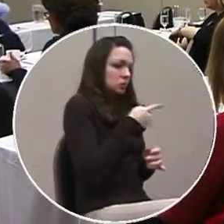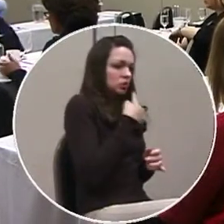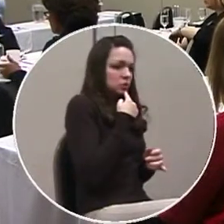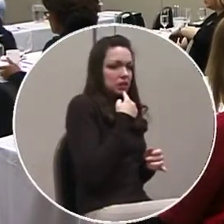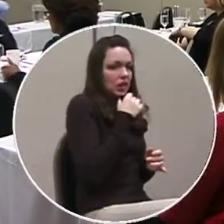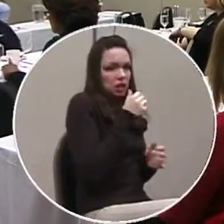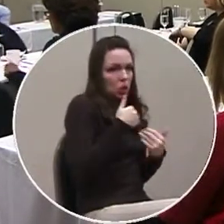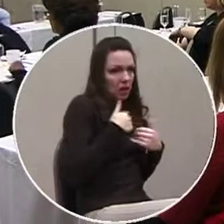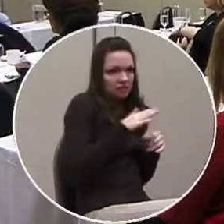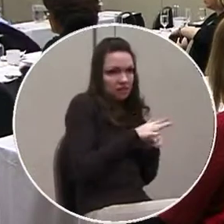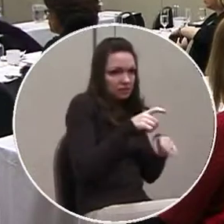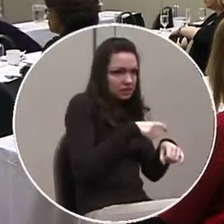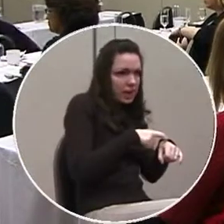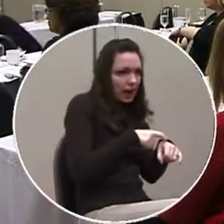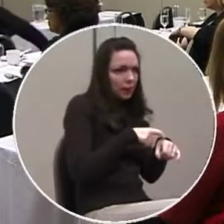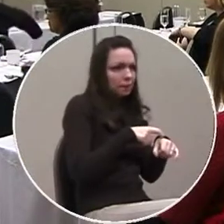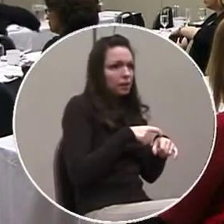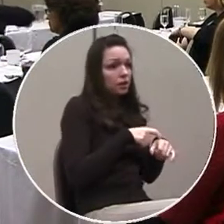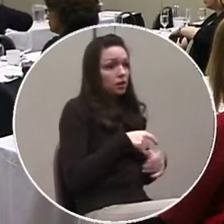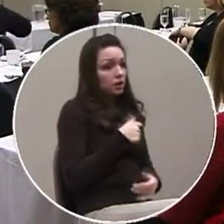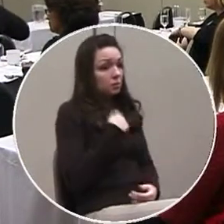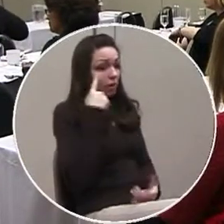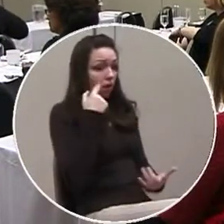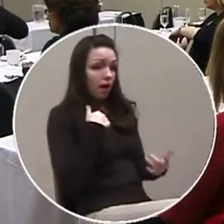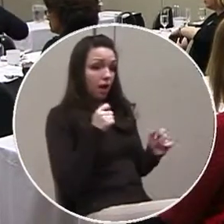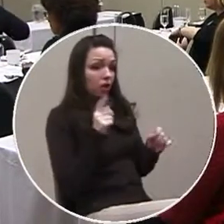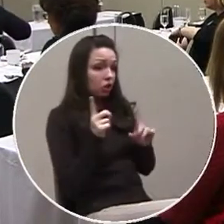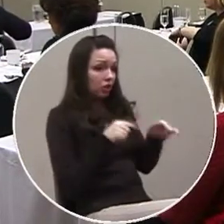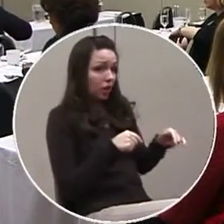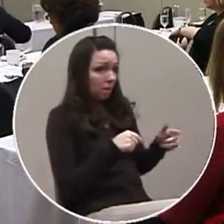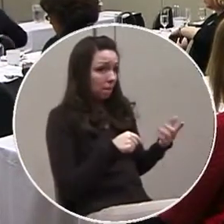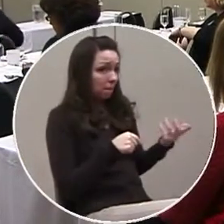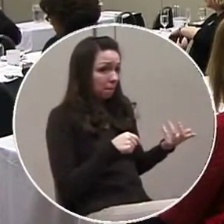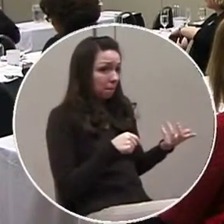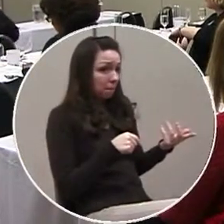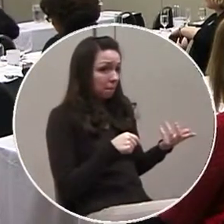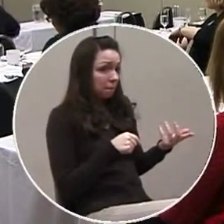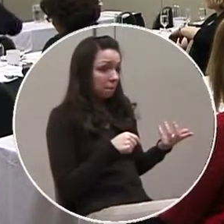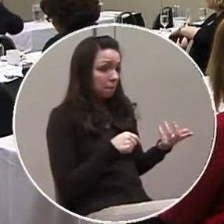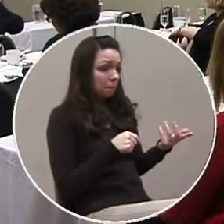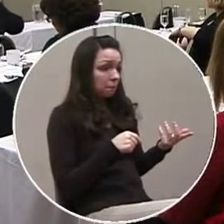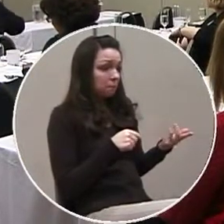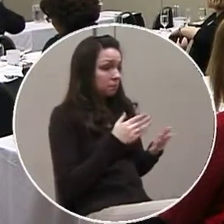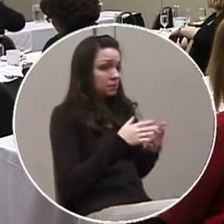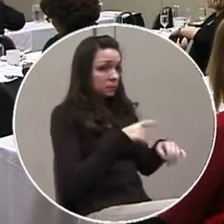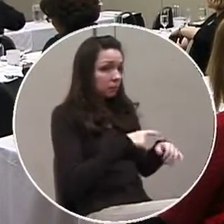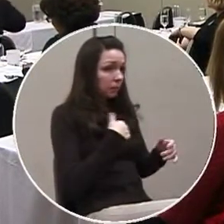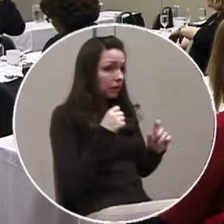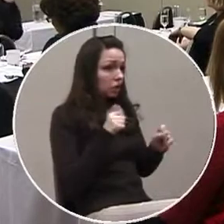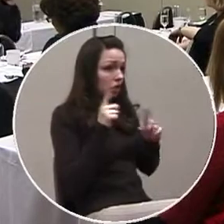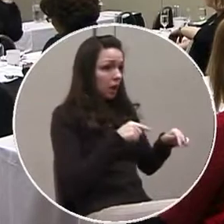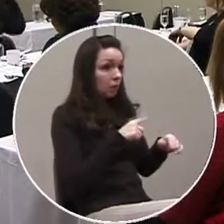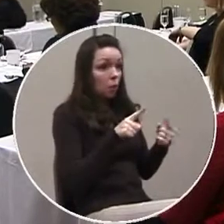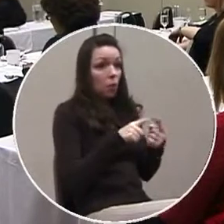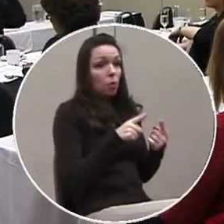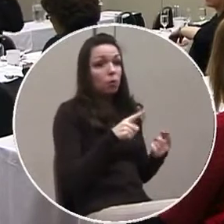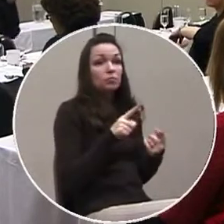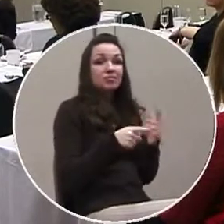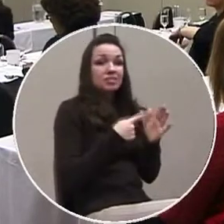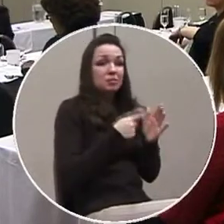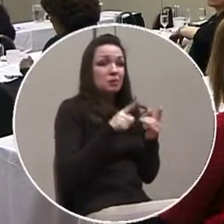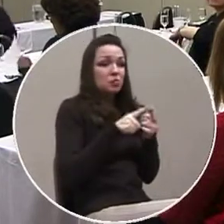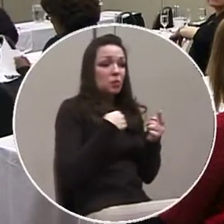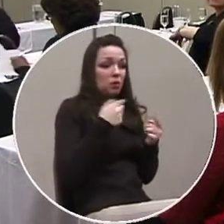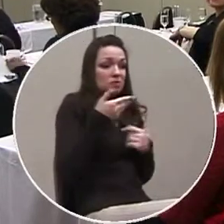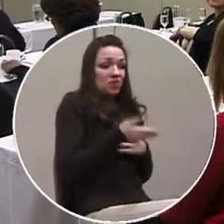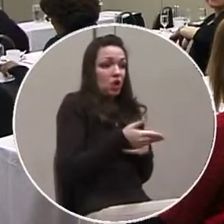And I'd say, well, then I could come in. And it was hit and miss. When I would be there, nothing would happen. And